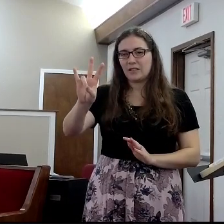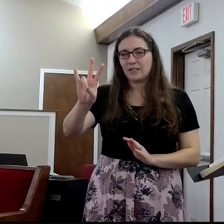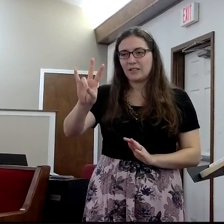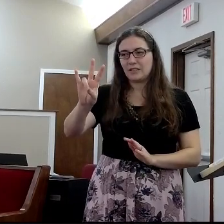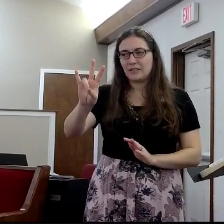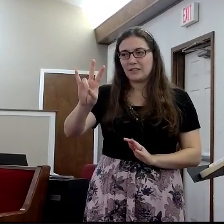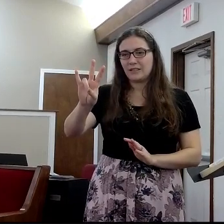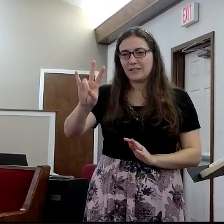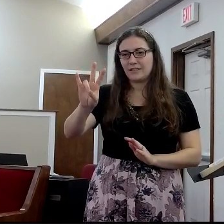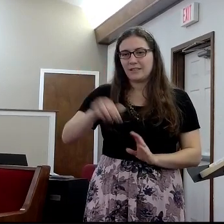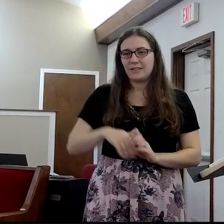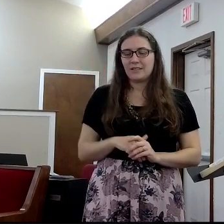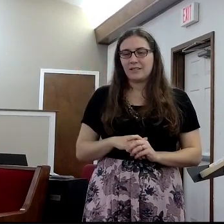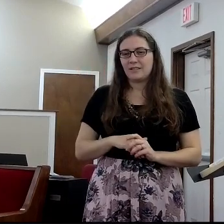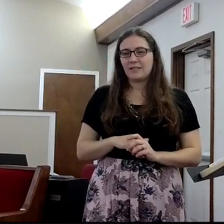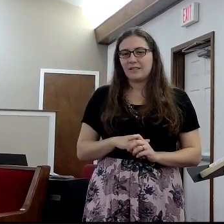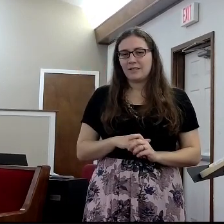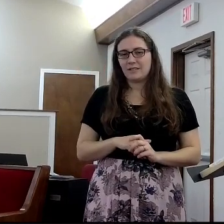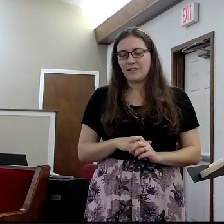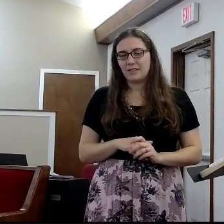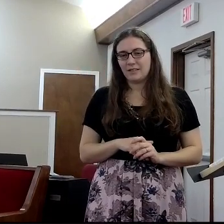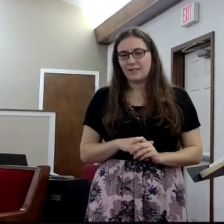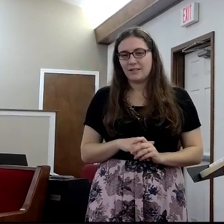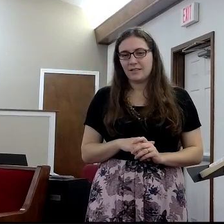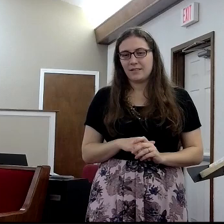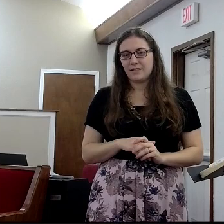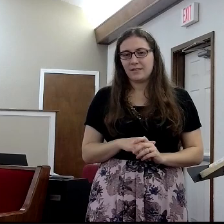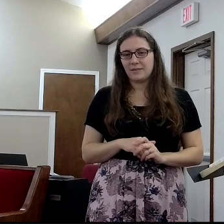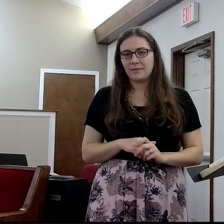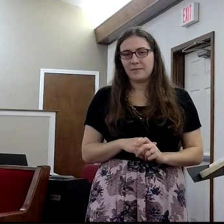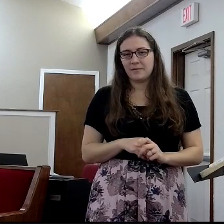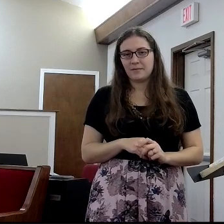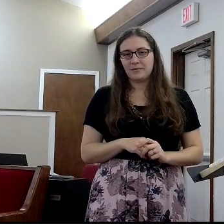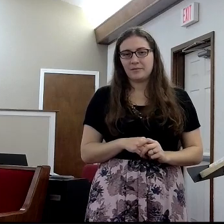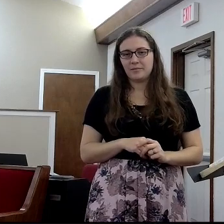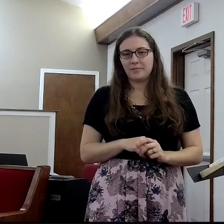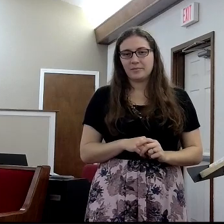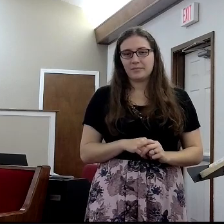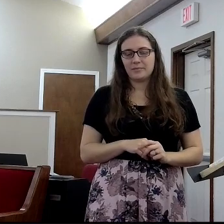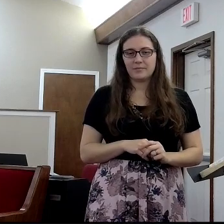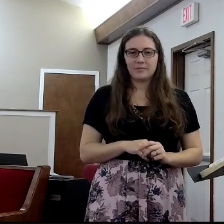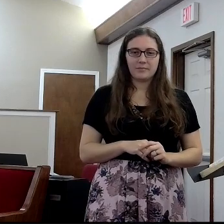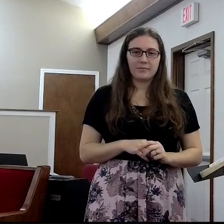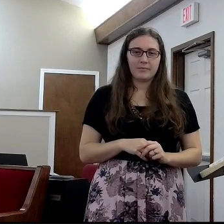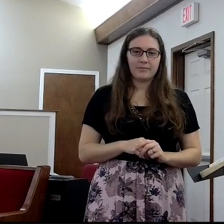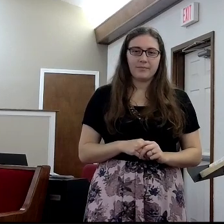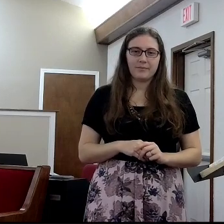number 27. So hopefully you kept your place in Mark. I probably should have told you to do that.